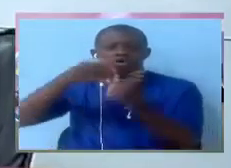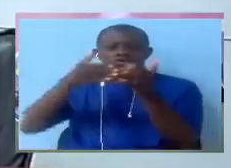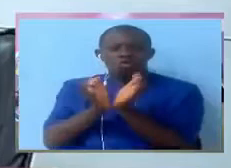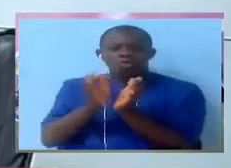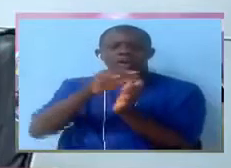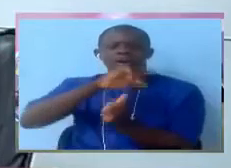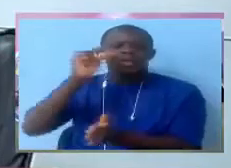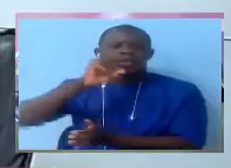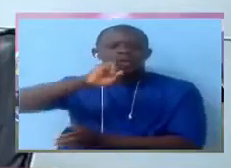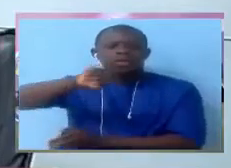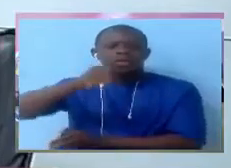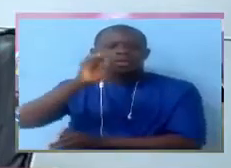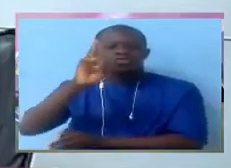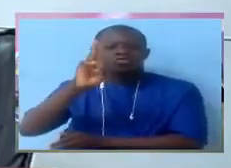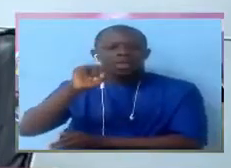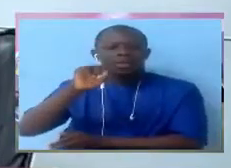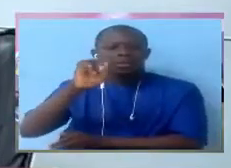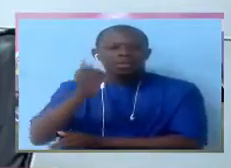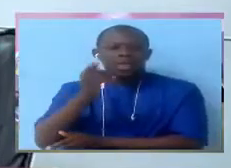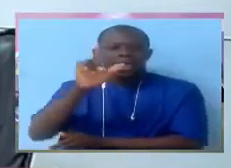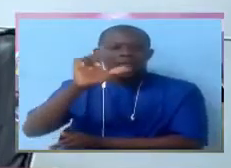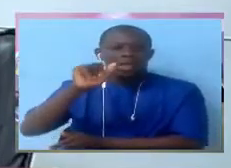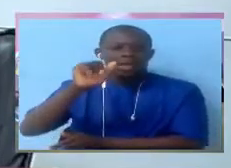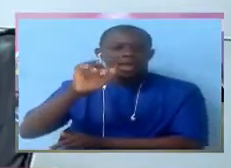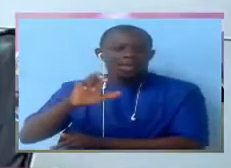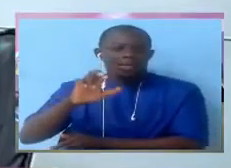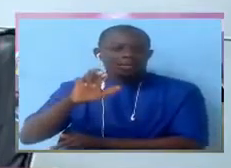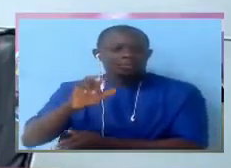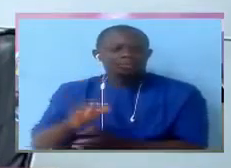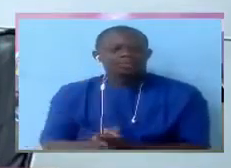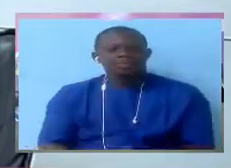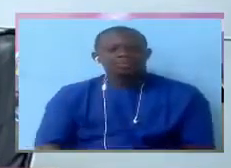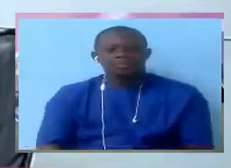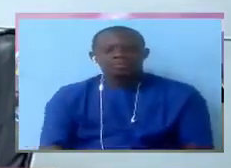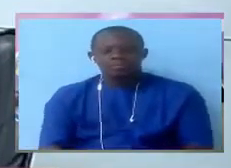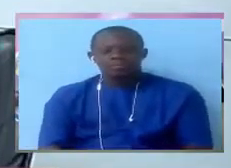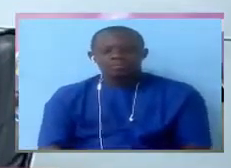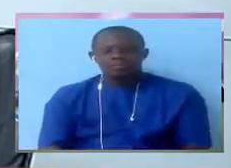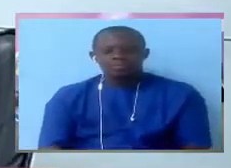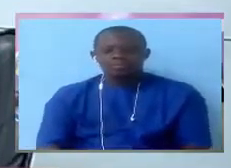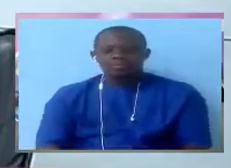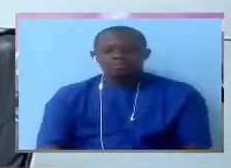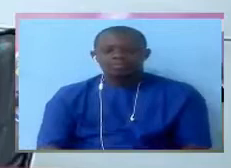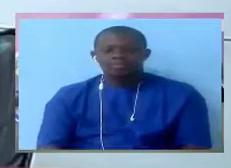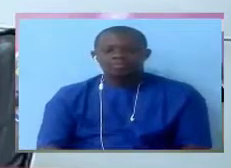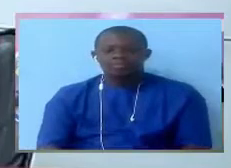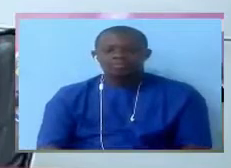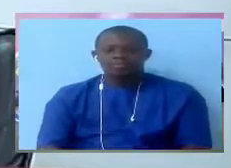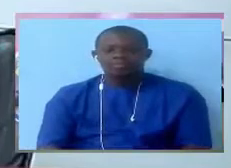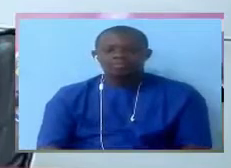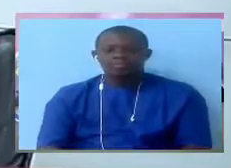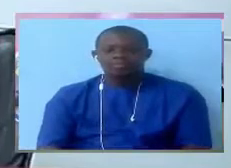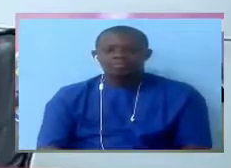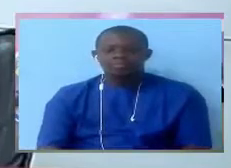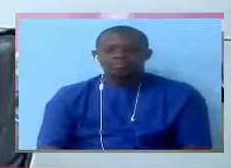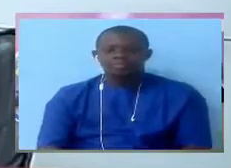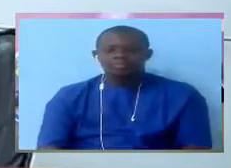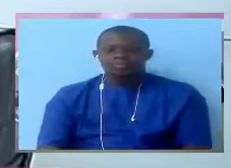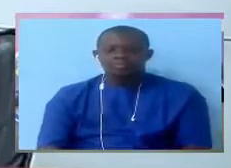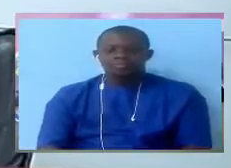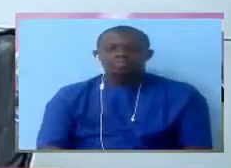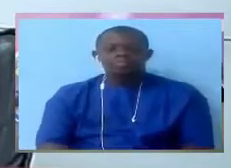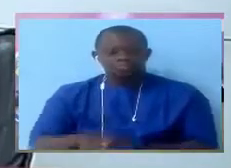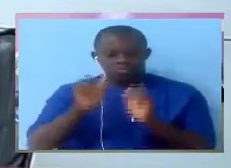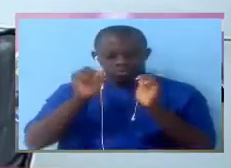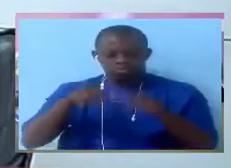sen bunta bobu ñoo wax Special Operations Unit nekkul na moy fanni jungle yi nekk fofu ci NIA. You can say something